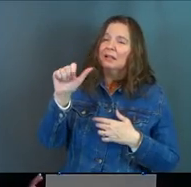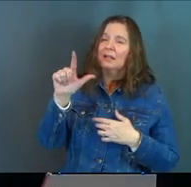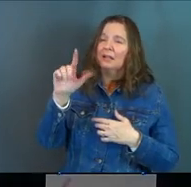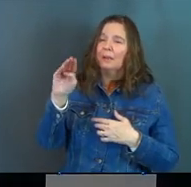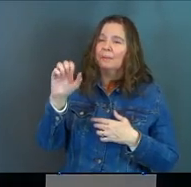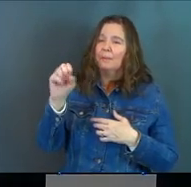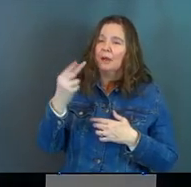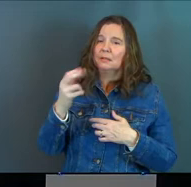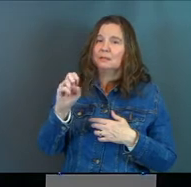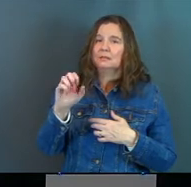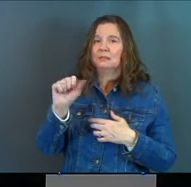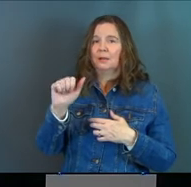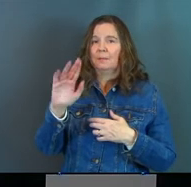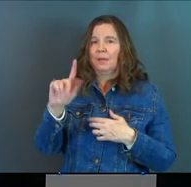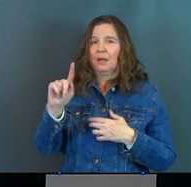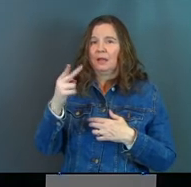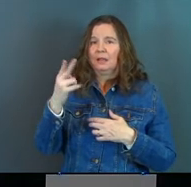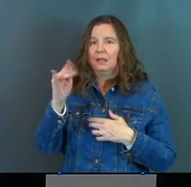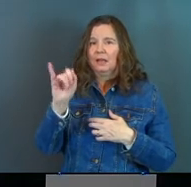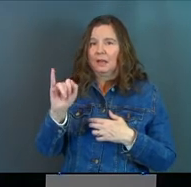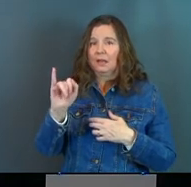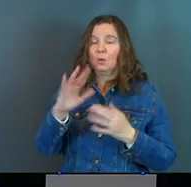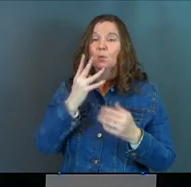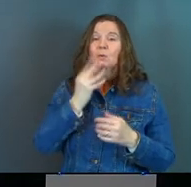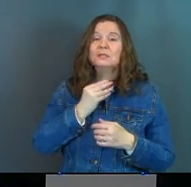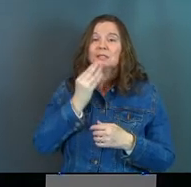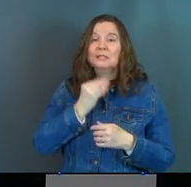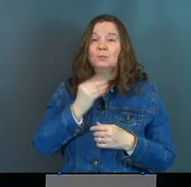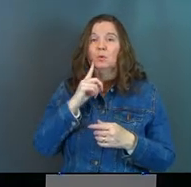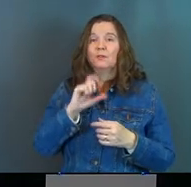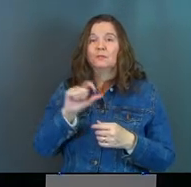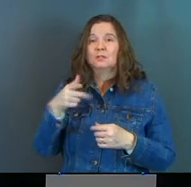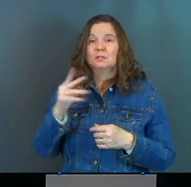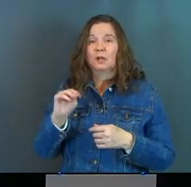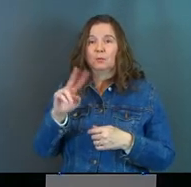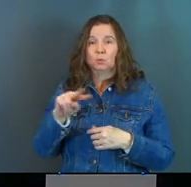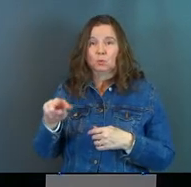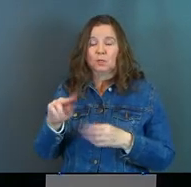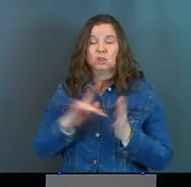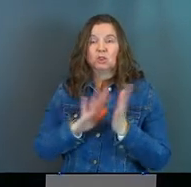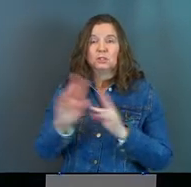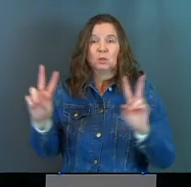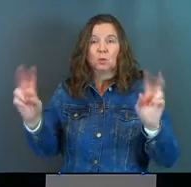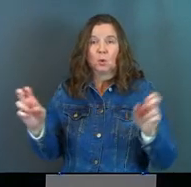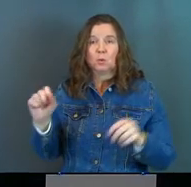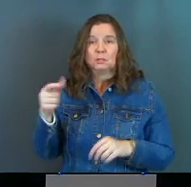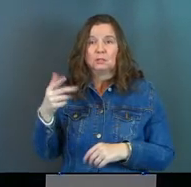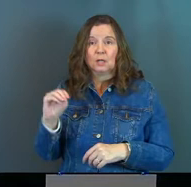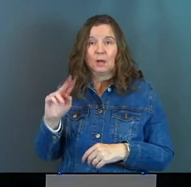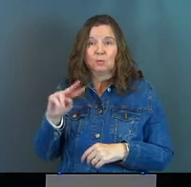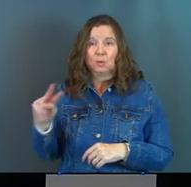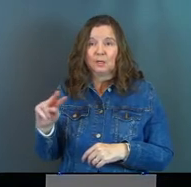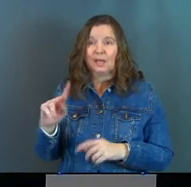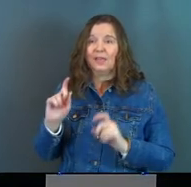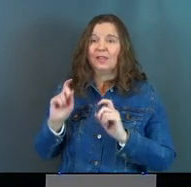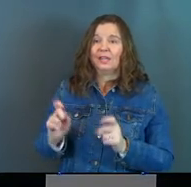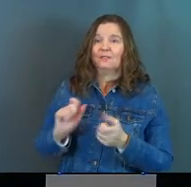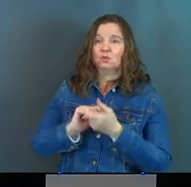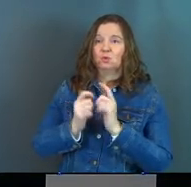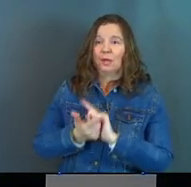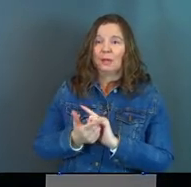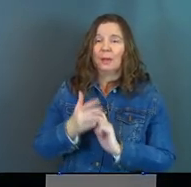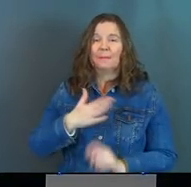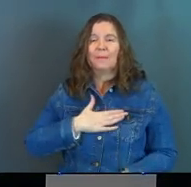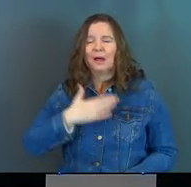lema sabachthani, which is Hebrew. It's from Psalm 22. Jesus is quoting Psalm 22 here. And they give you the